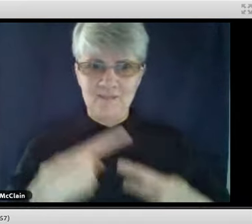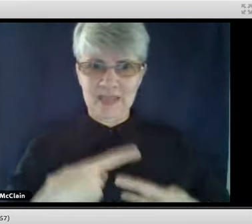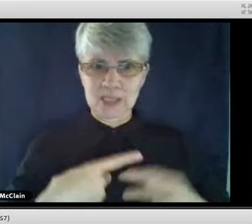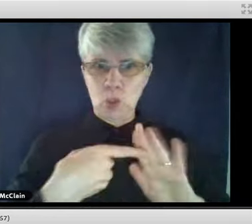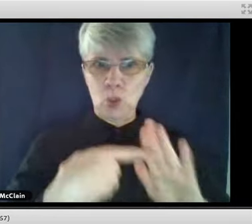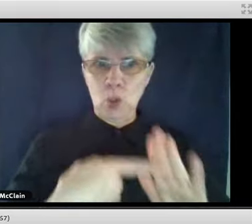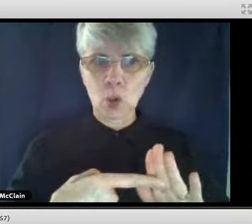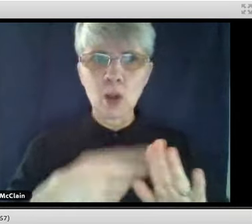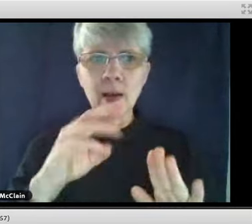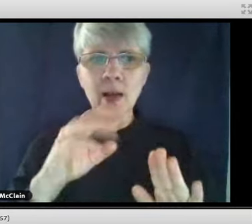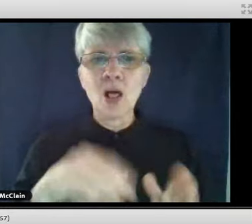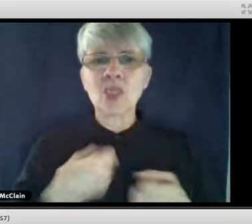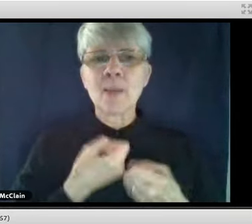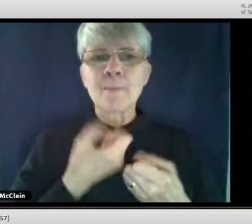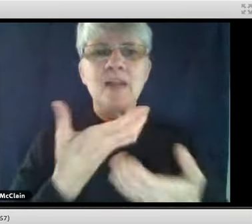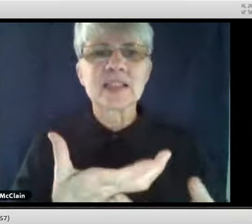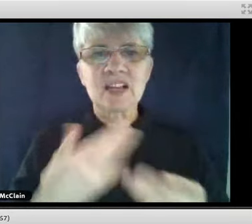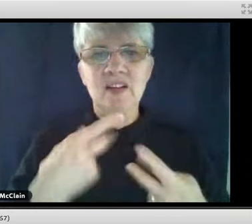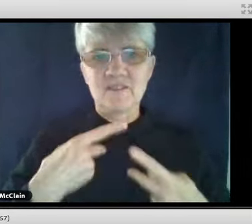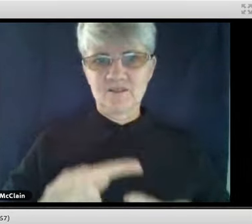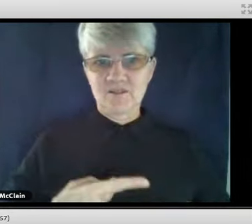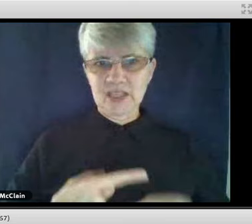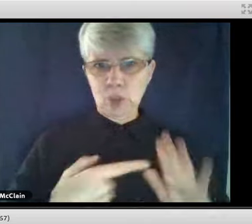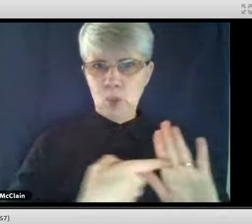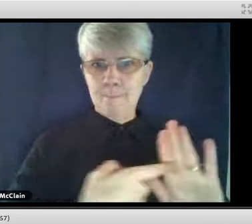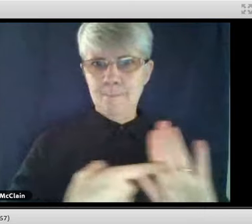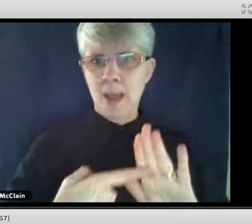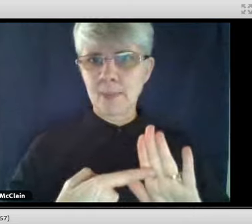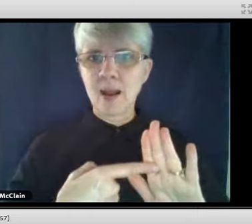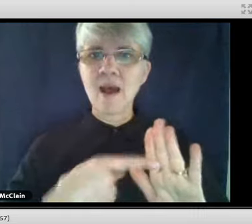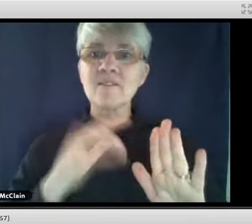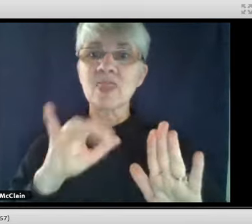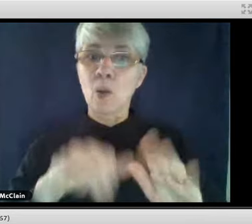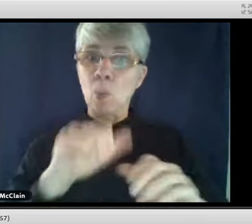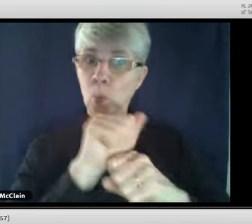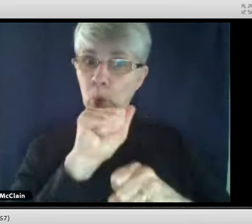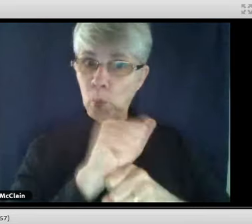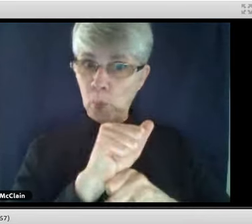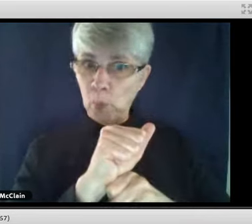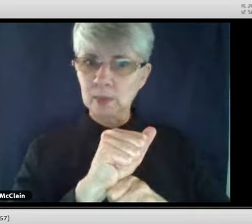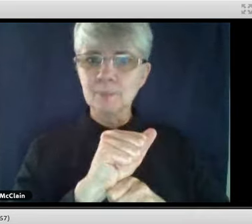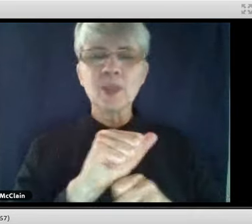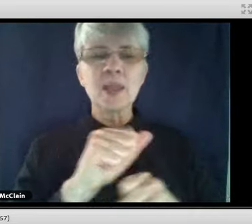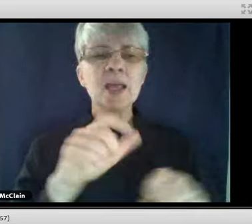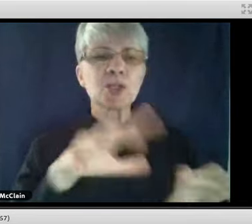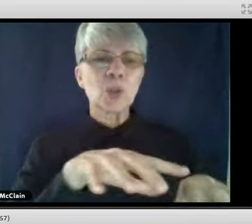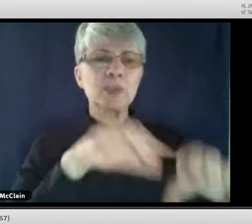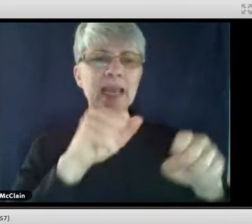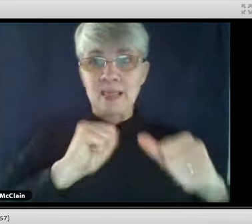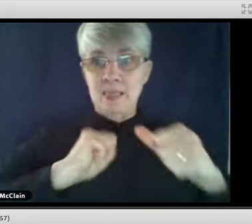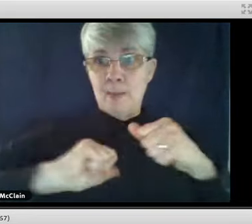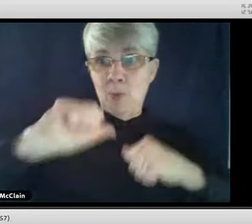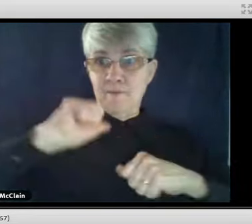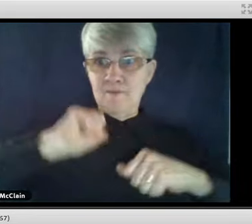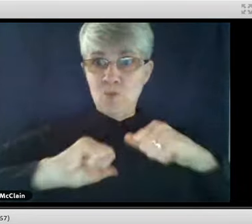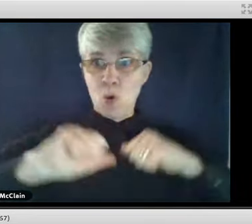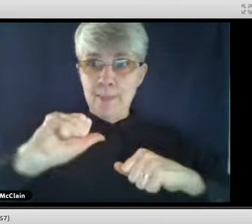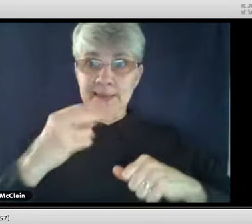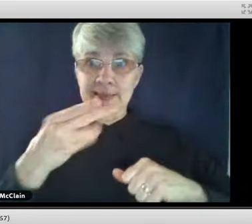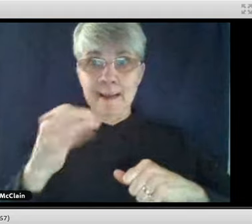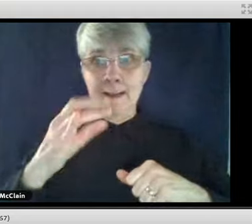the manifestation, which is the physical embodiment of an expression of a work. So that's taking that performance of Hamlet